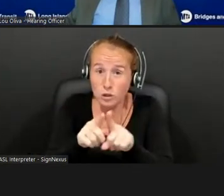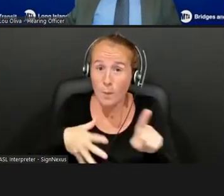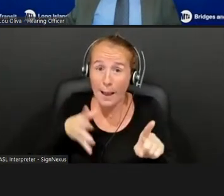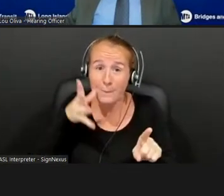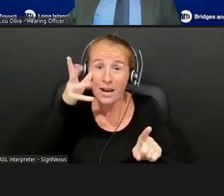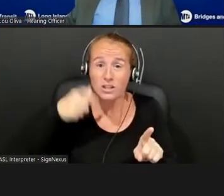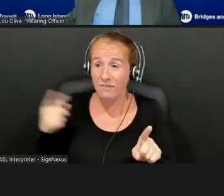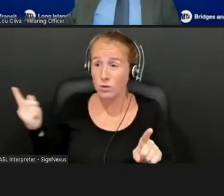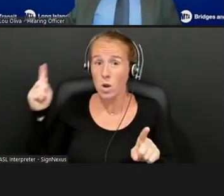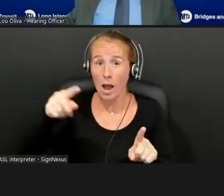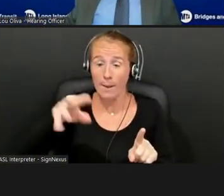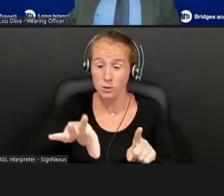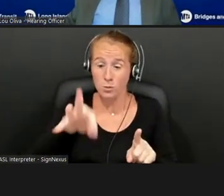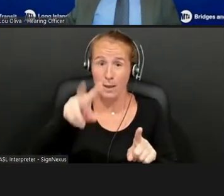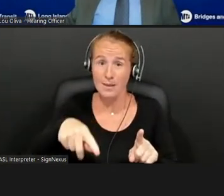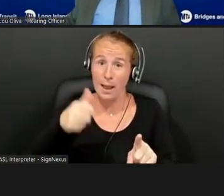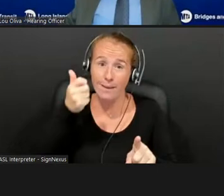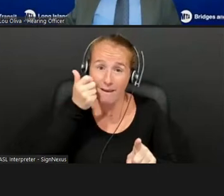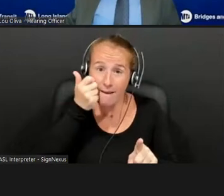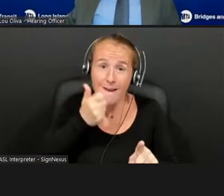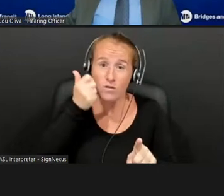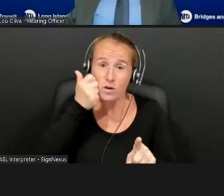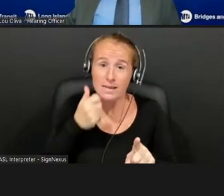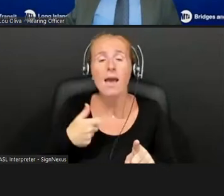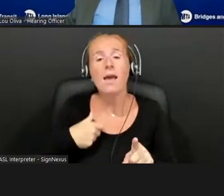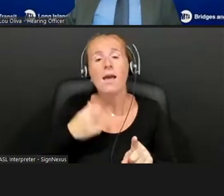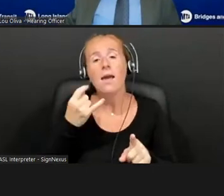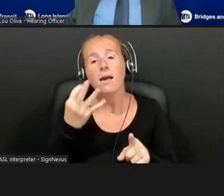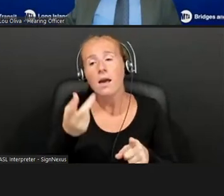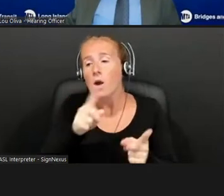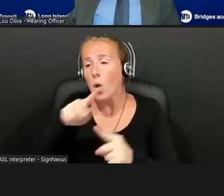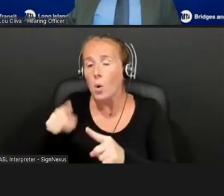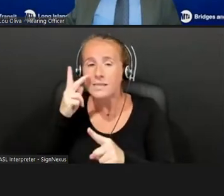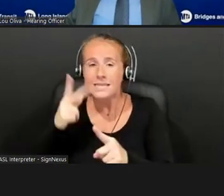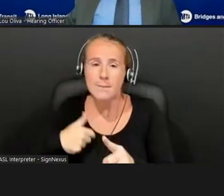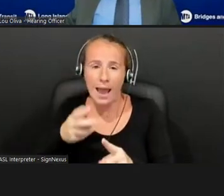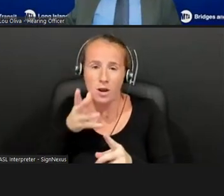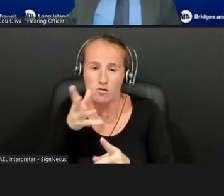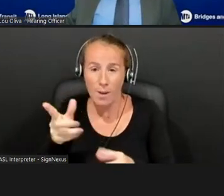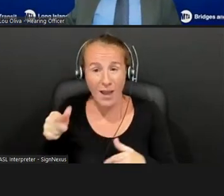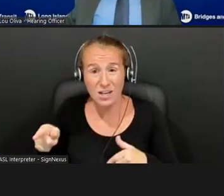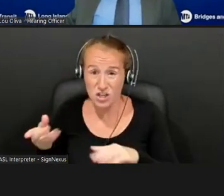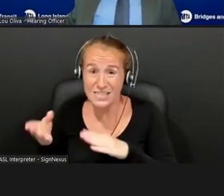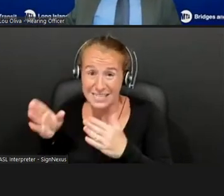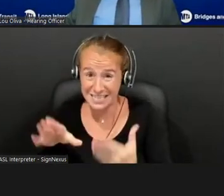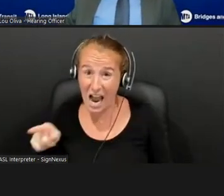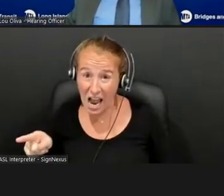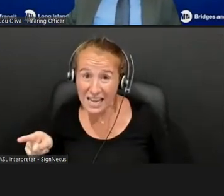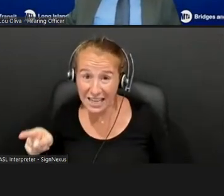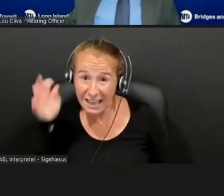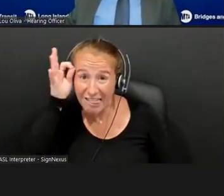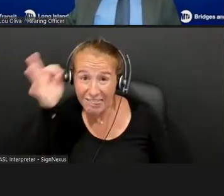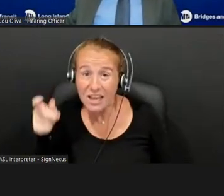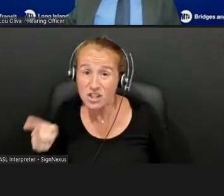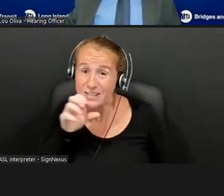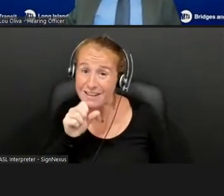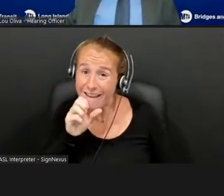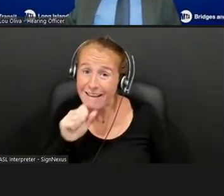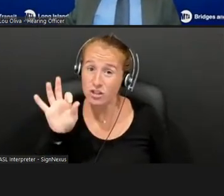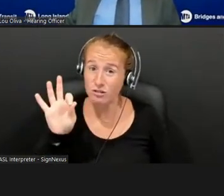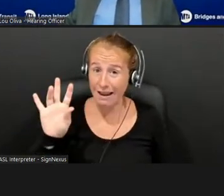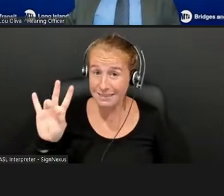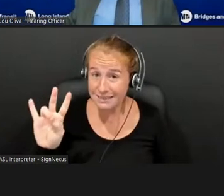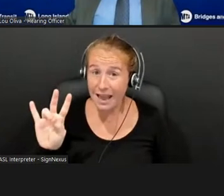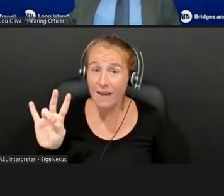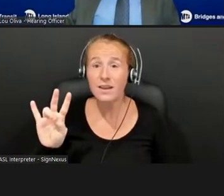come pick me up on a regular basis to come see my grandmother who is literally dying she is 97 years old and as